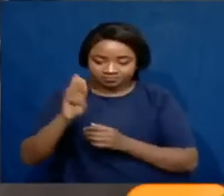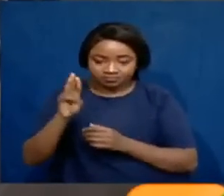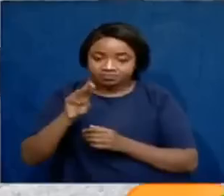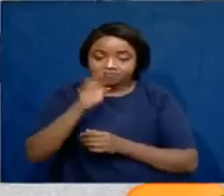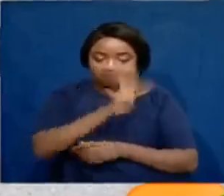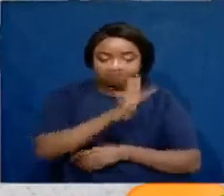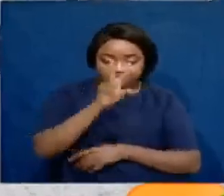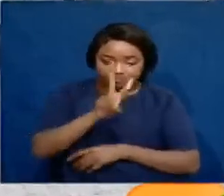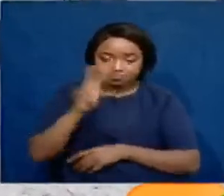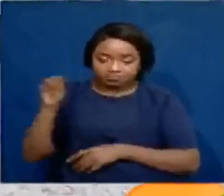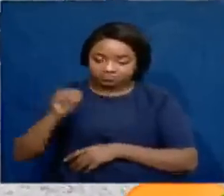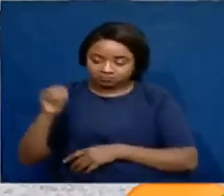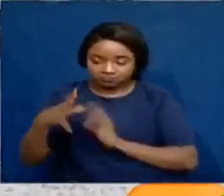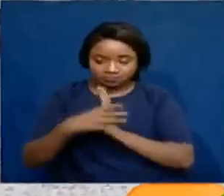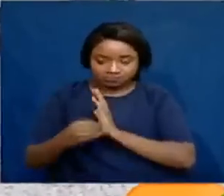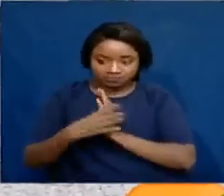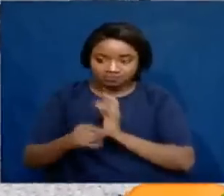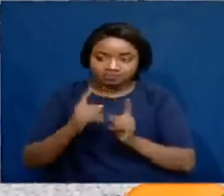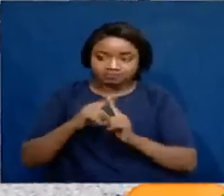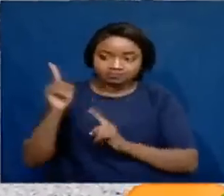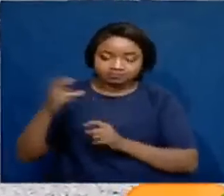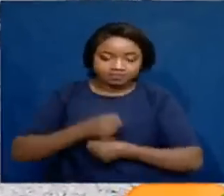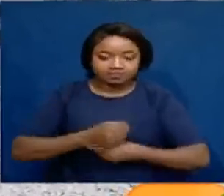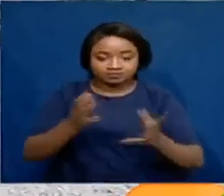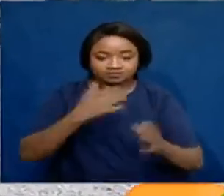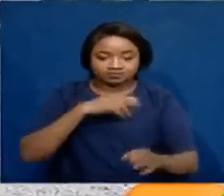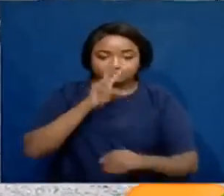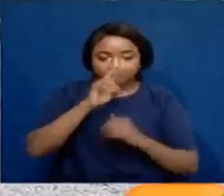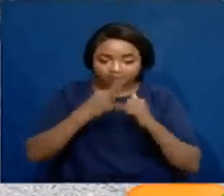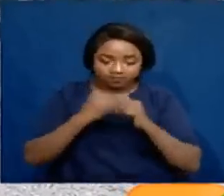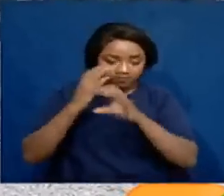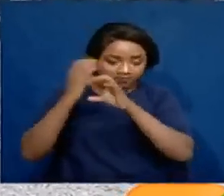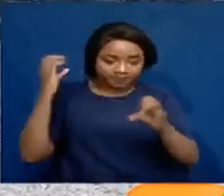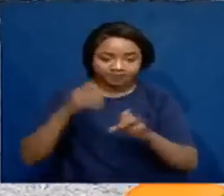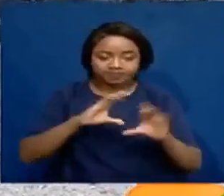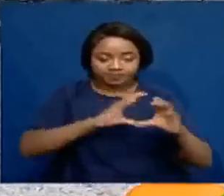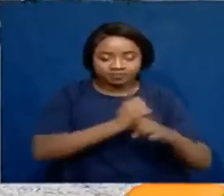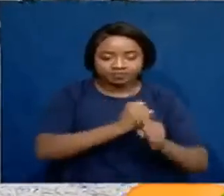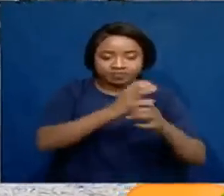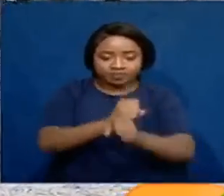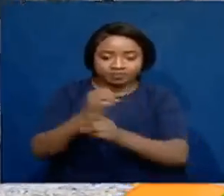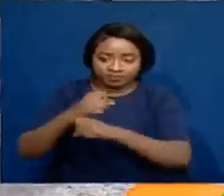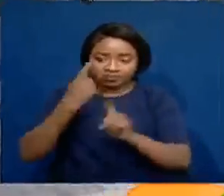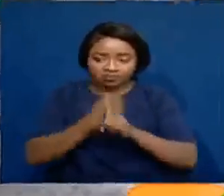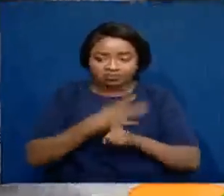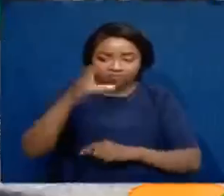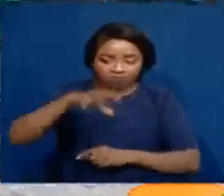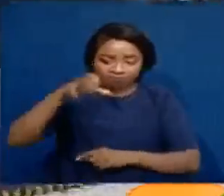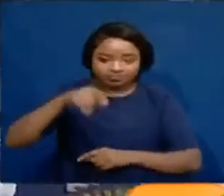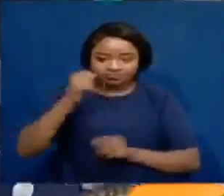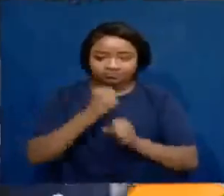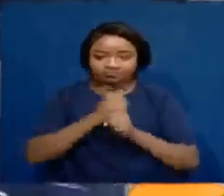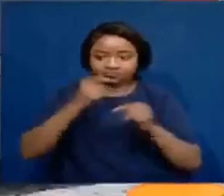equity and debt. So far, BasiGo has supplied 28 electric buses to matatu circles operating within Nairobi and its